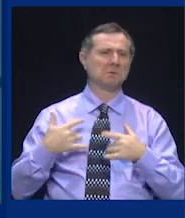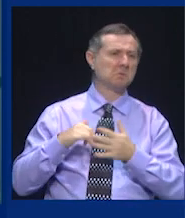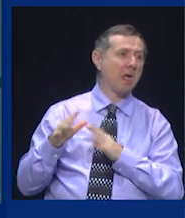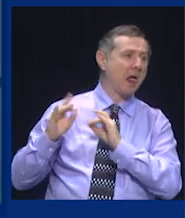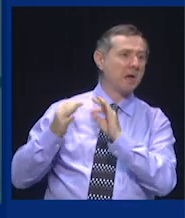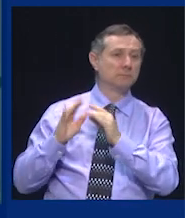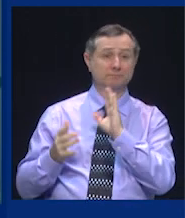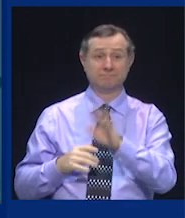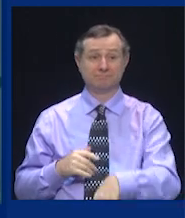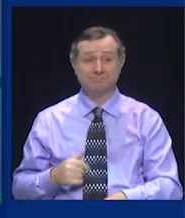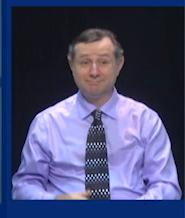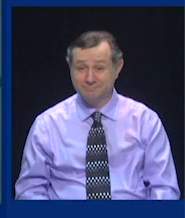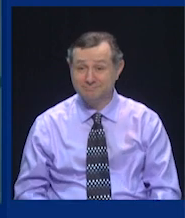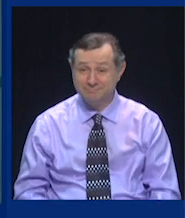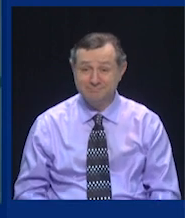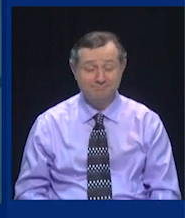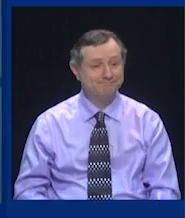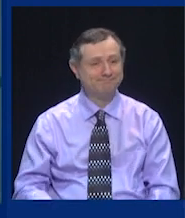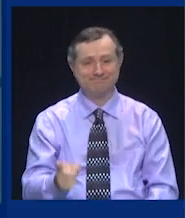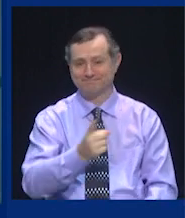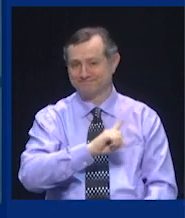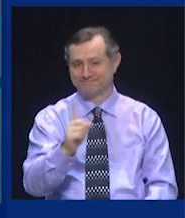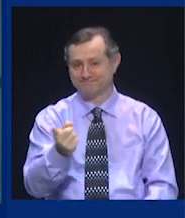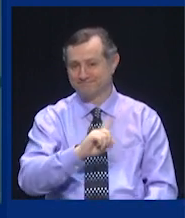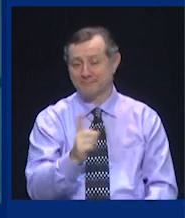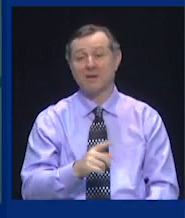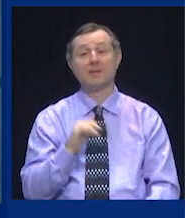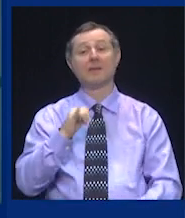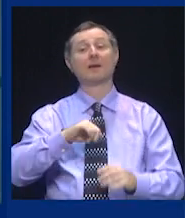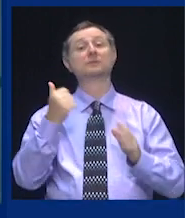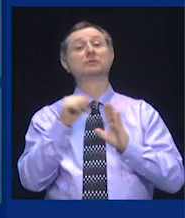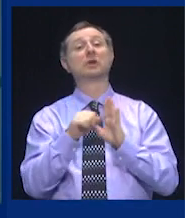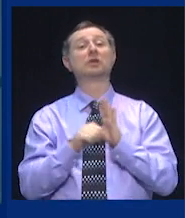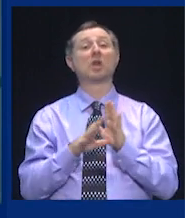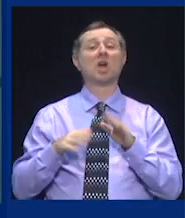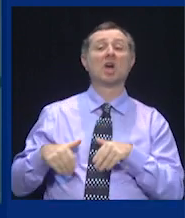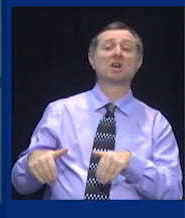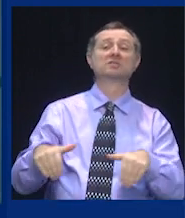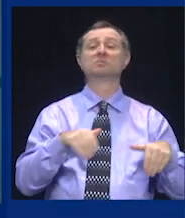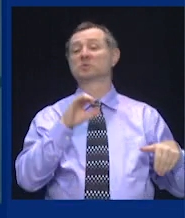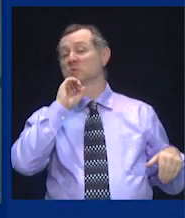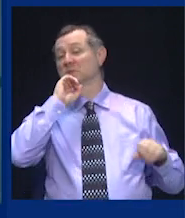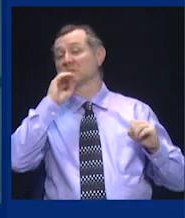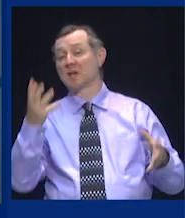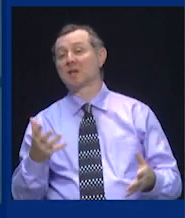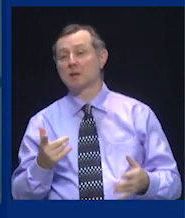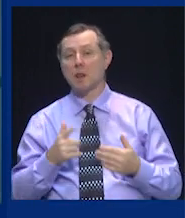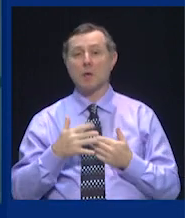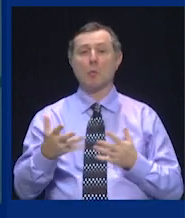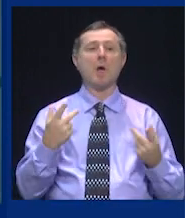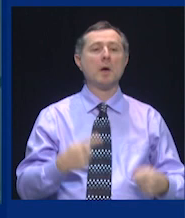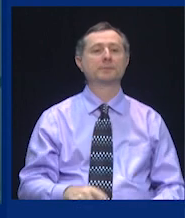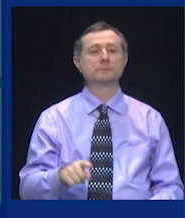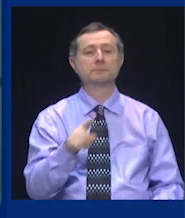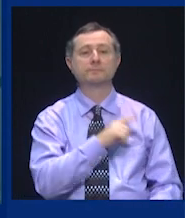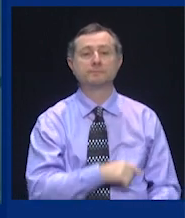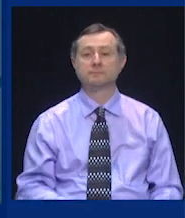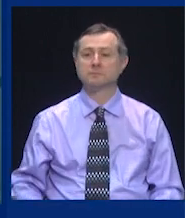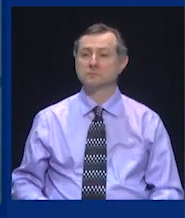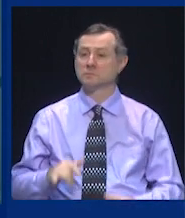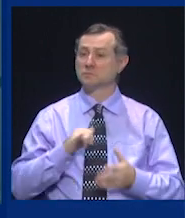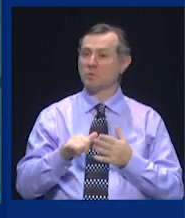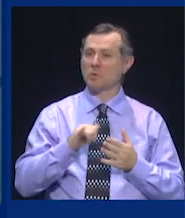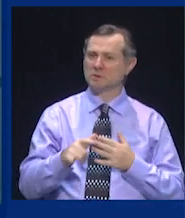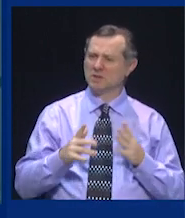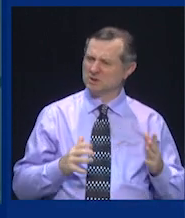yeah? The other states didn't act? Look what happens. We act aggressively. We